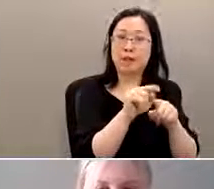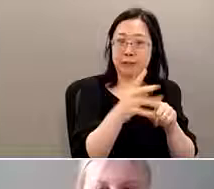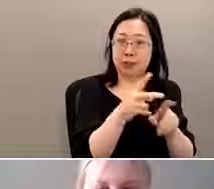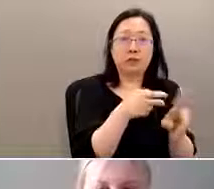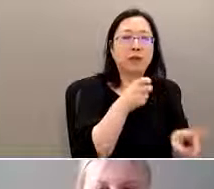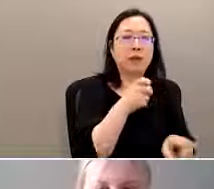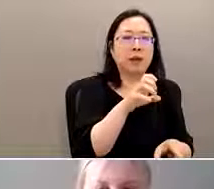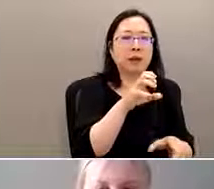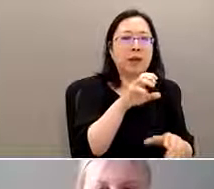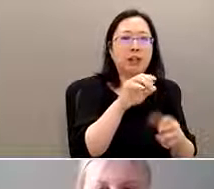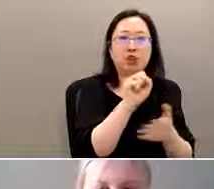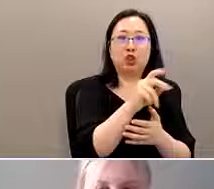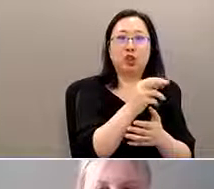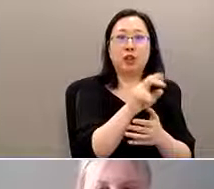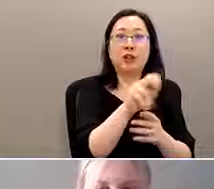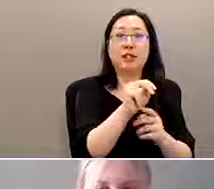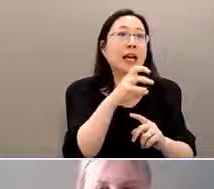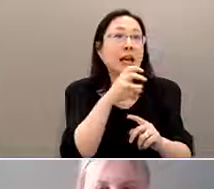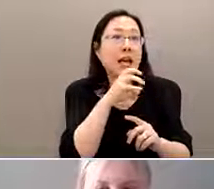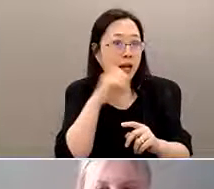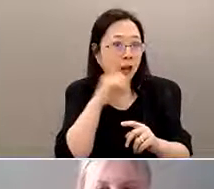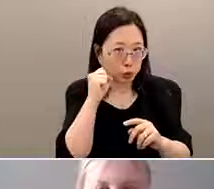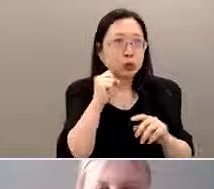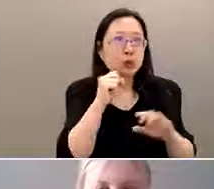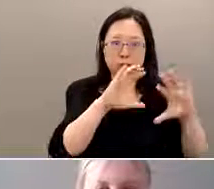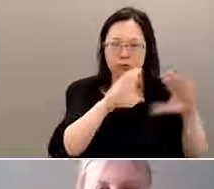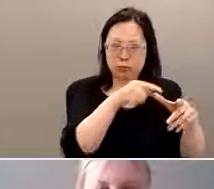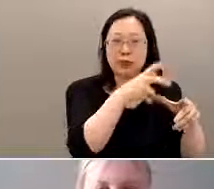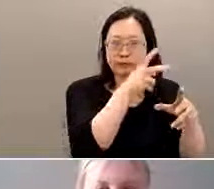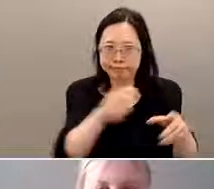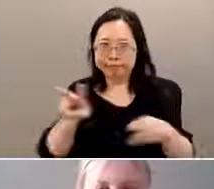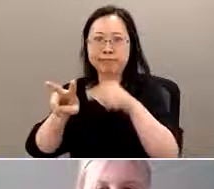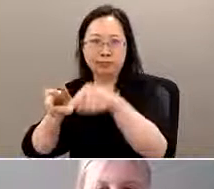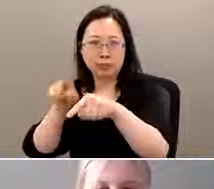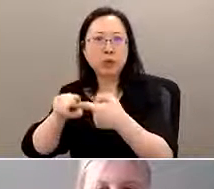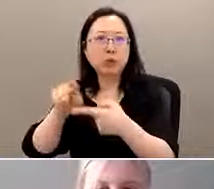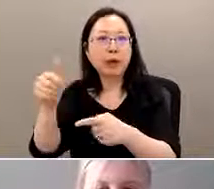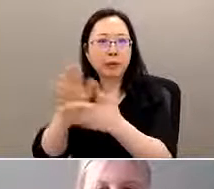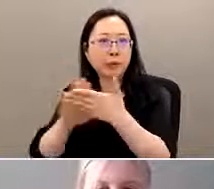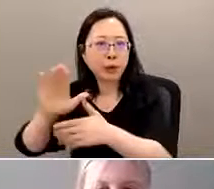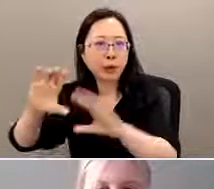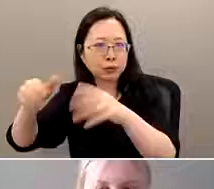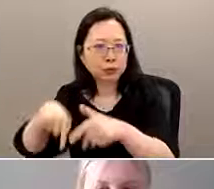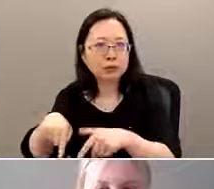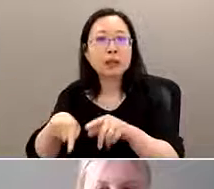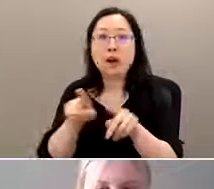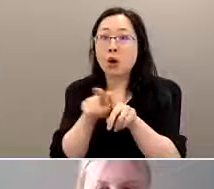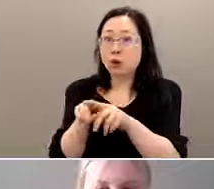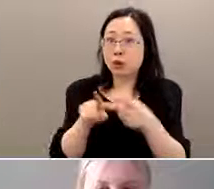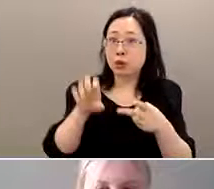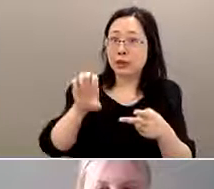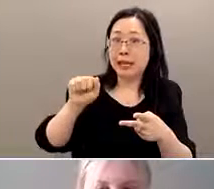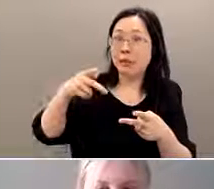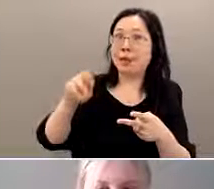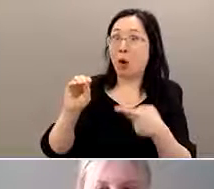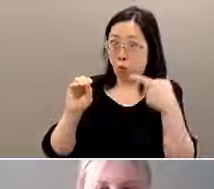Centre to Sheridan Source. Further, it's also available on Elder Abuse Prevention Ontario's website, and they have